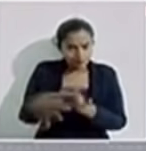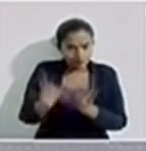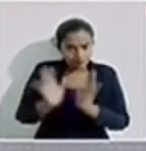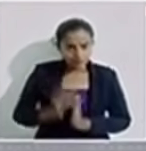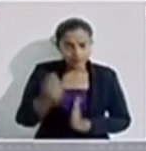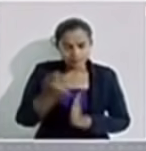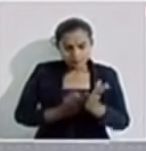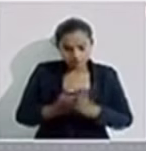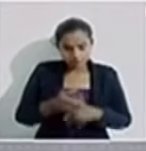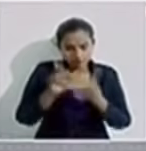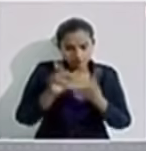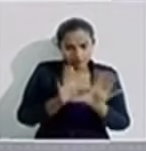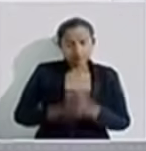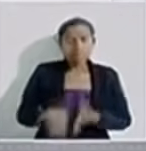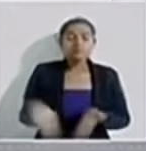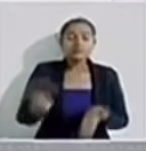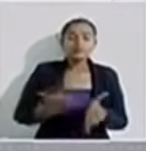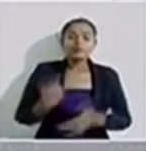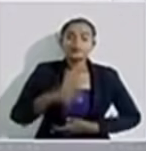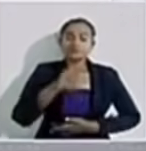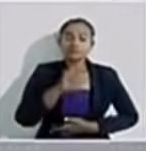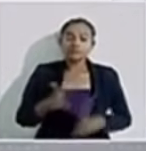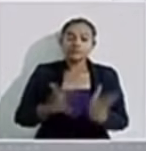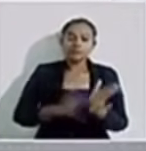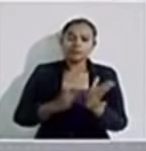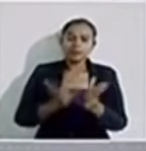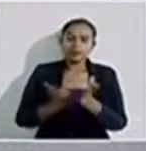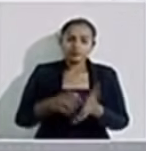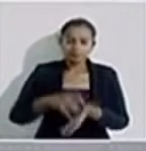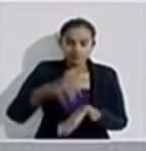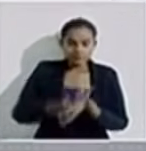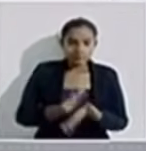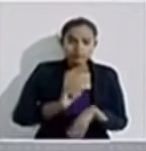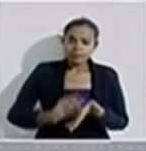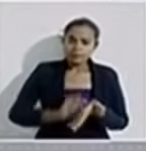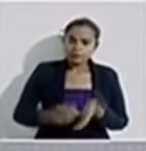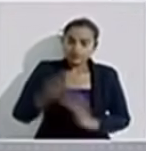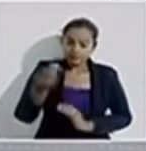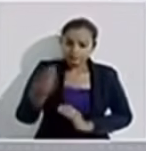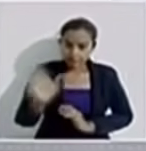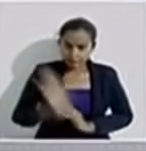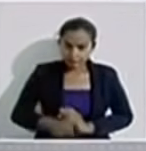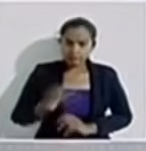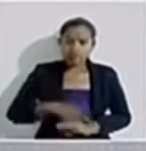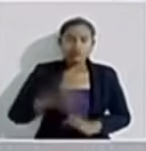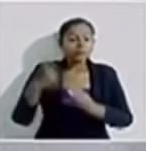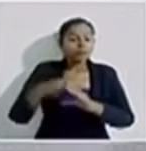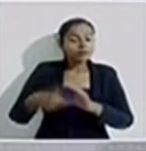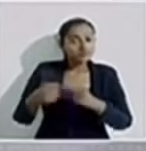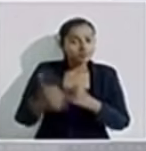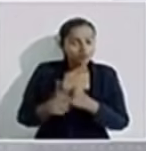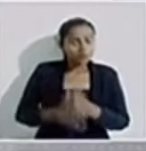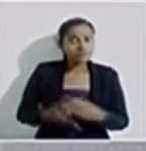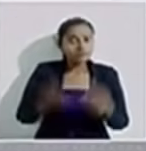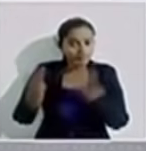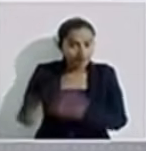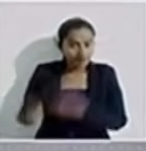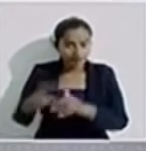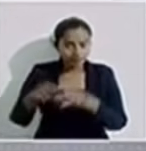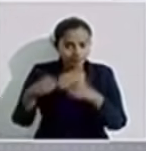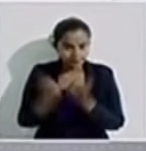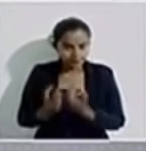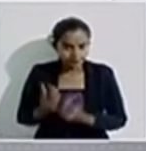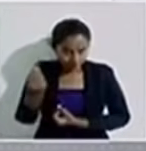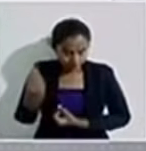the NMRA has confirmed in writing that the software was manufactured and delivered by Epic Lanka Technology in accordance with the